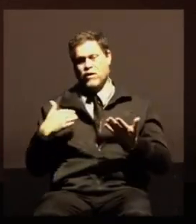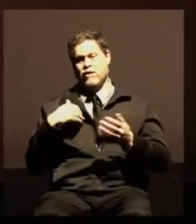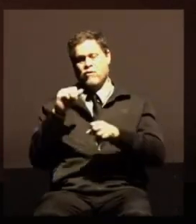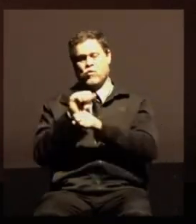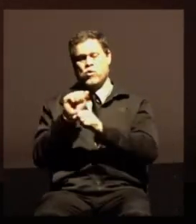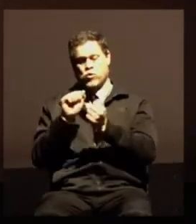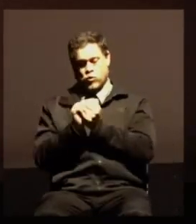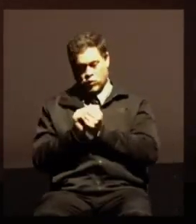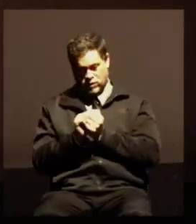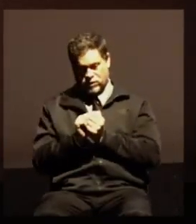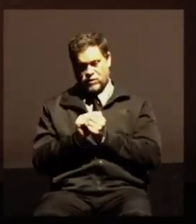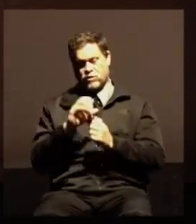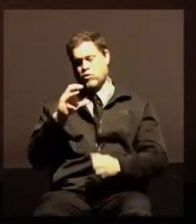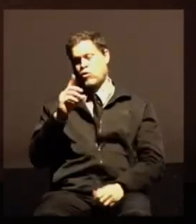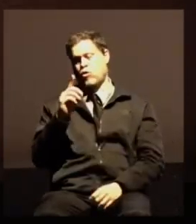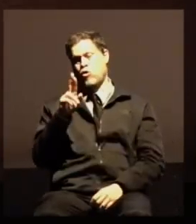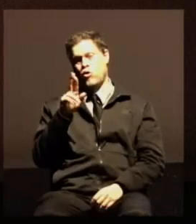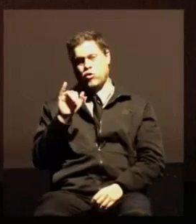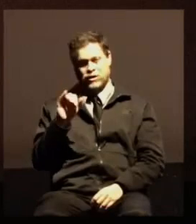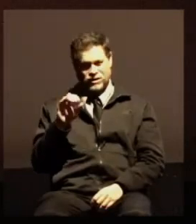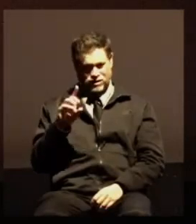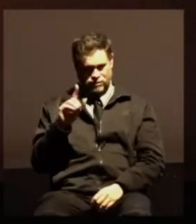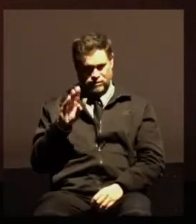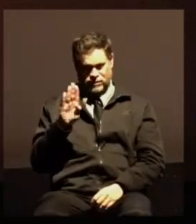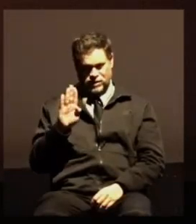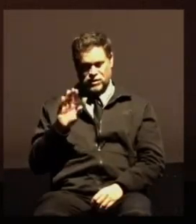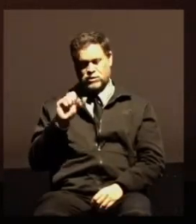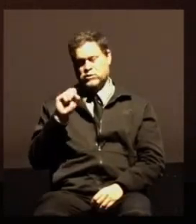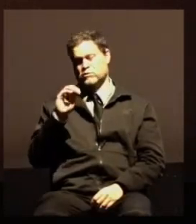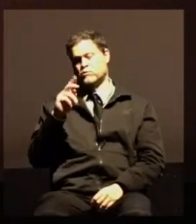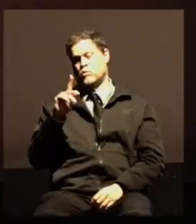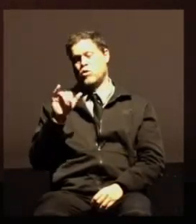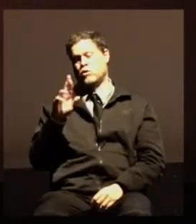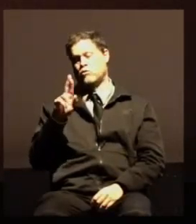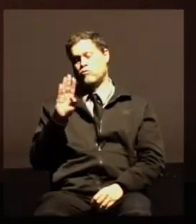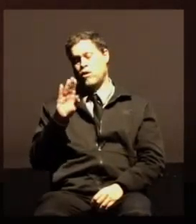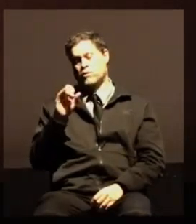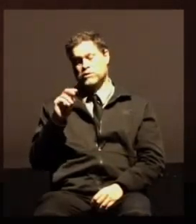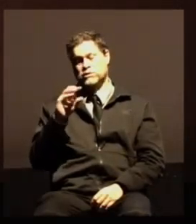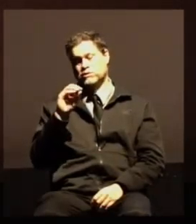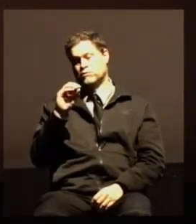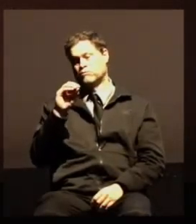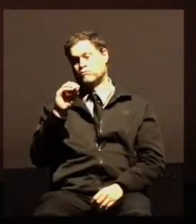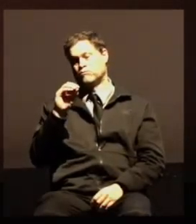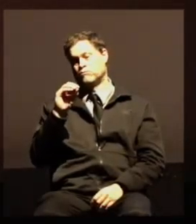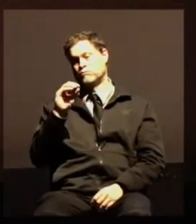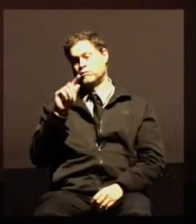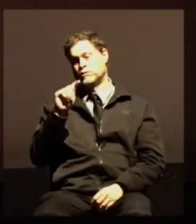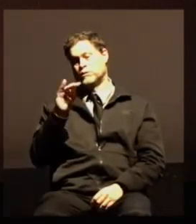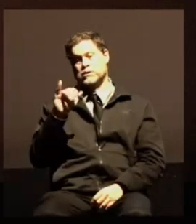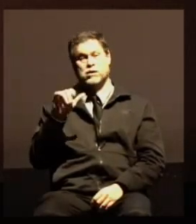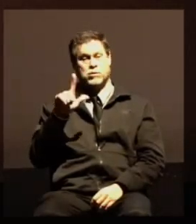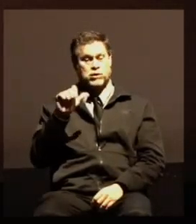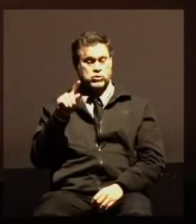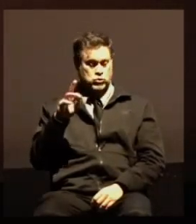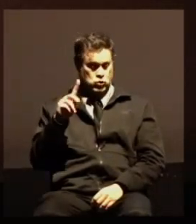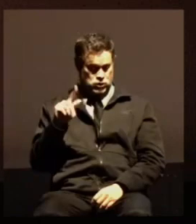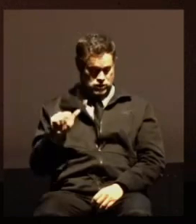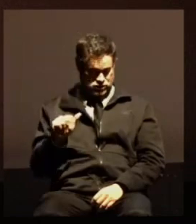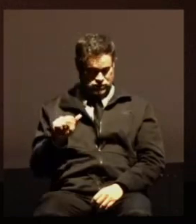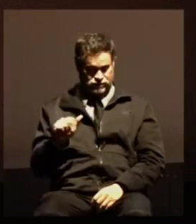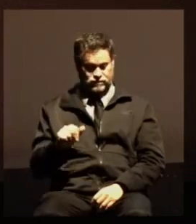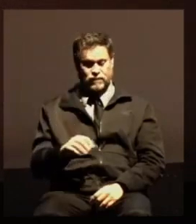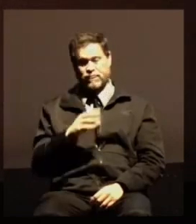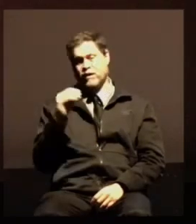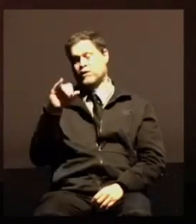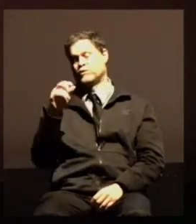worked with legends such as Cardi B and Smokey Robinson and Usher and Tommy Lasorda, okay? Of course, my muse, Janet